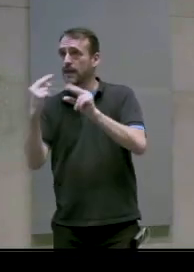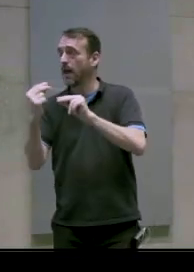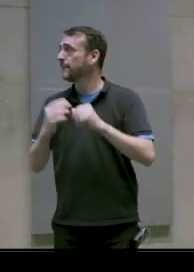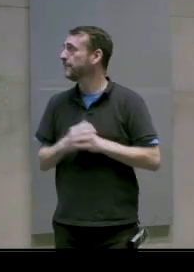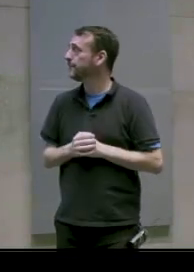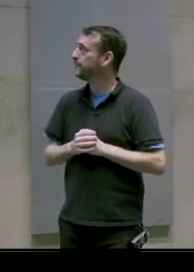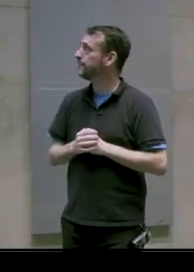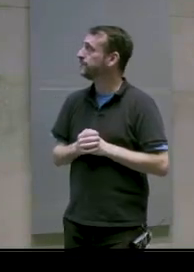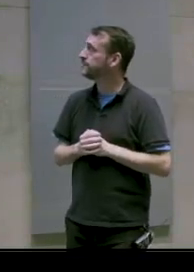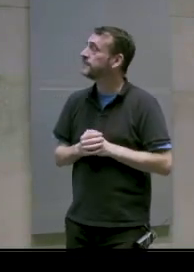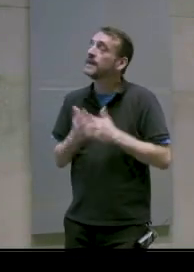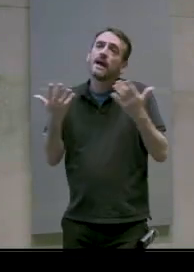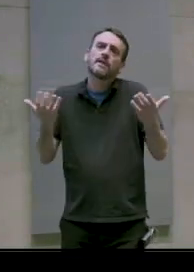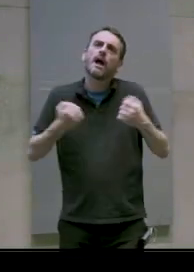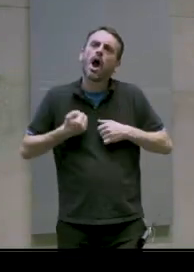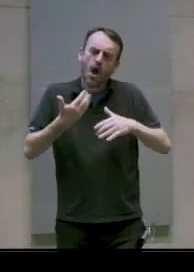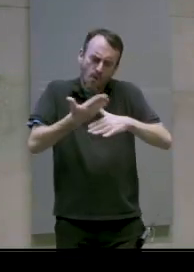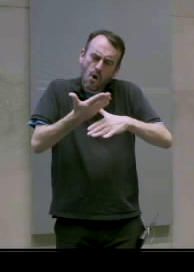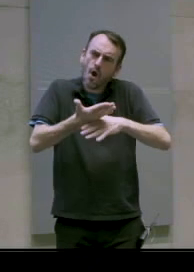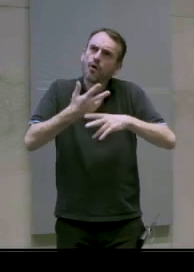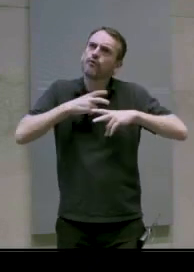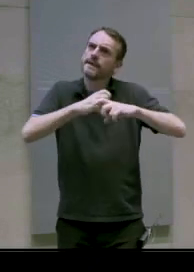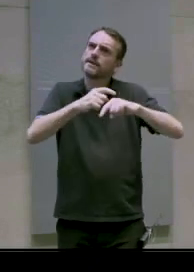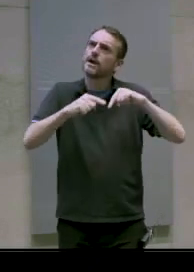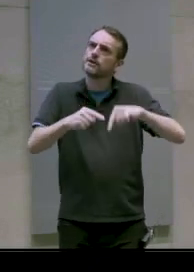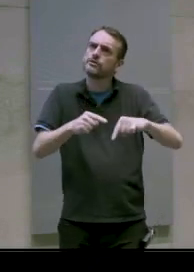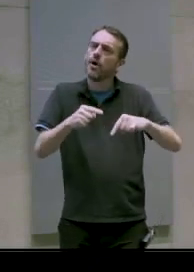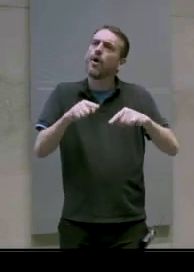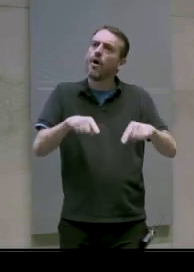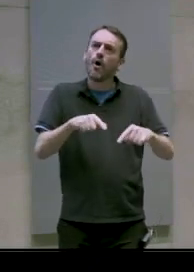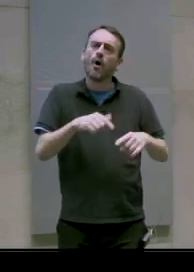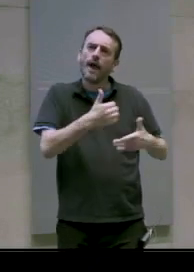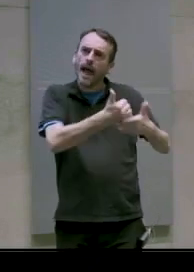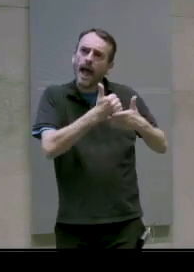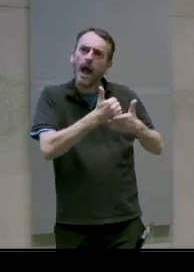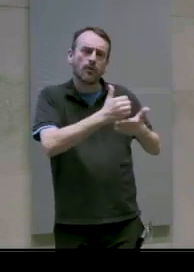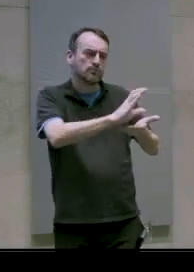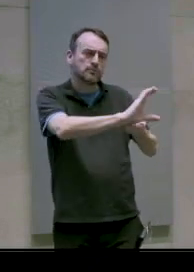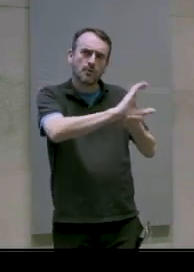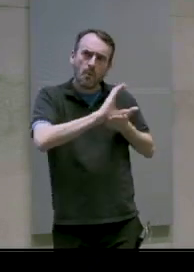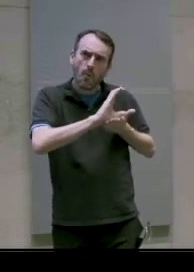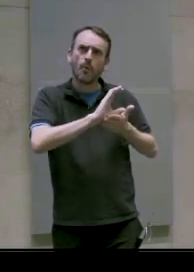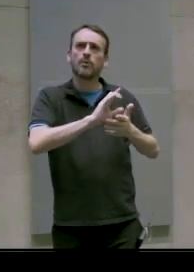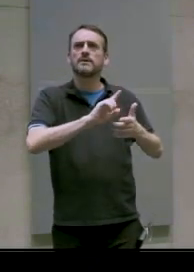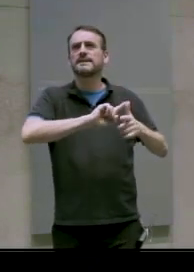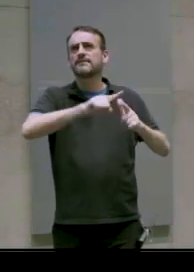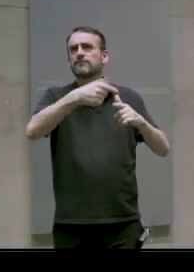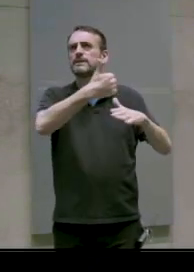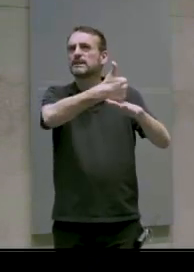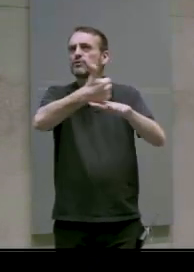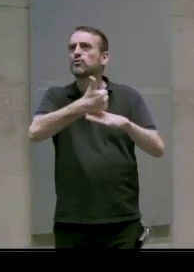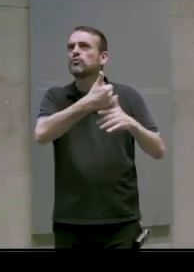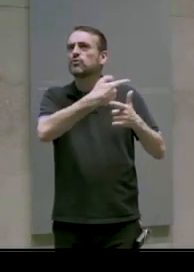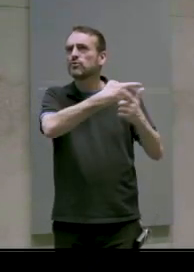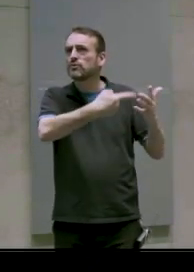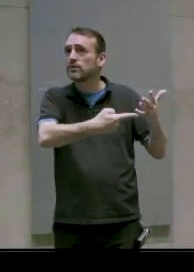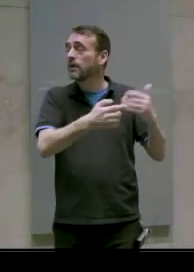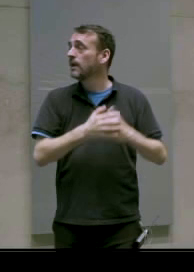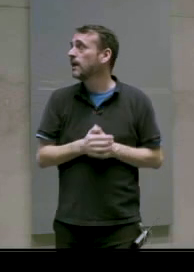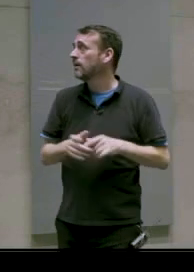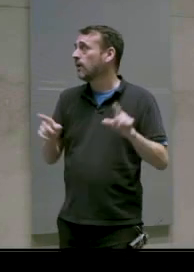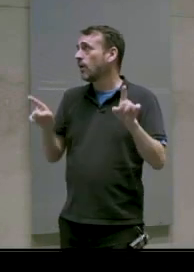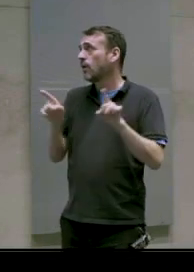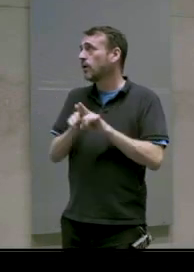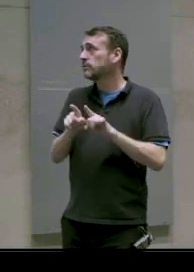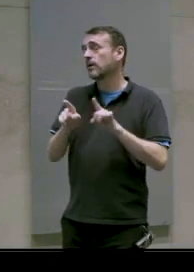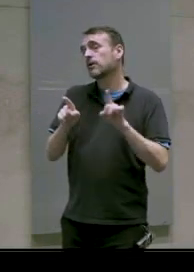I would have not been able to conduct this research without the help and support of the following institutions. We would also like to thank again